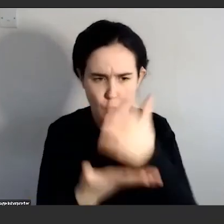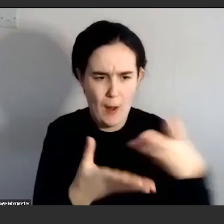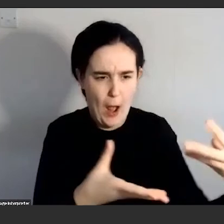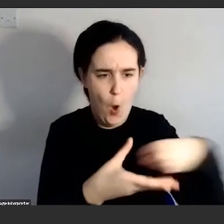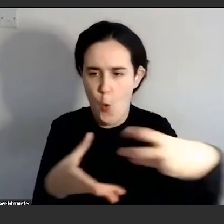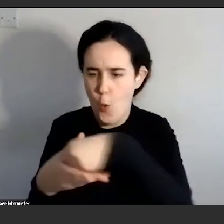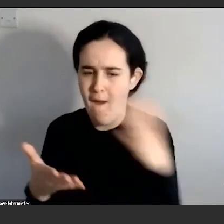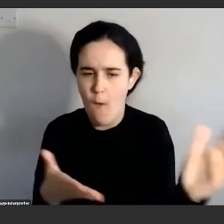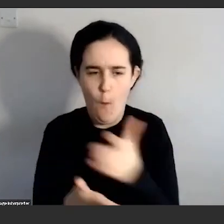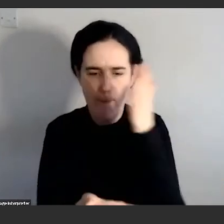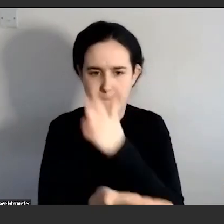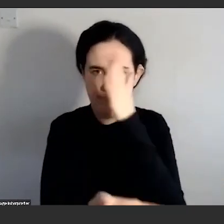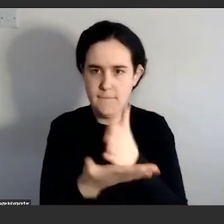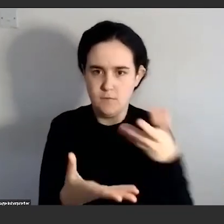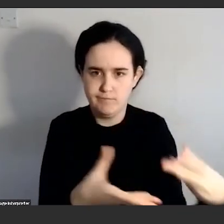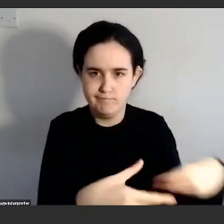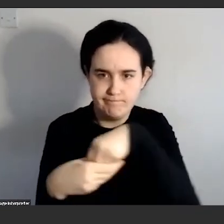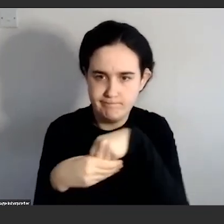more affected from those